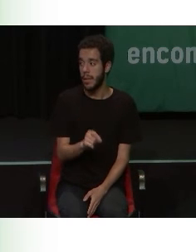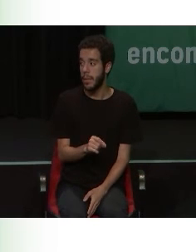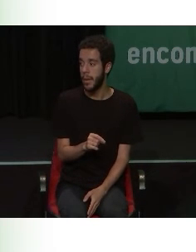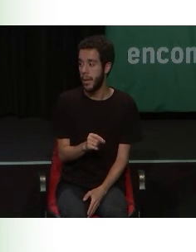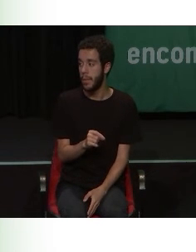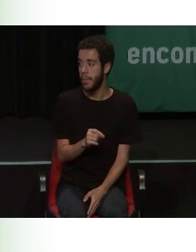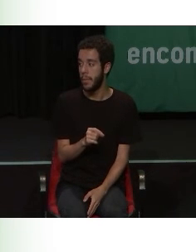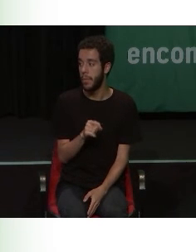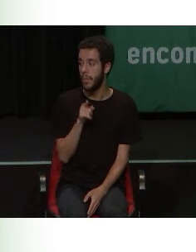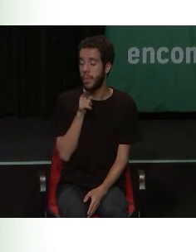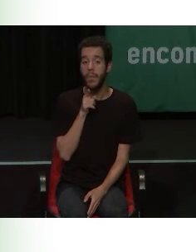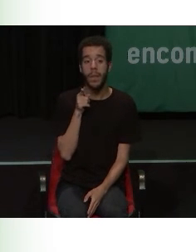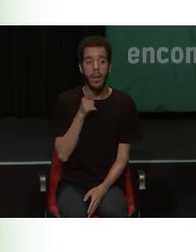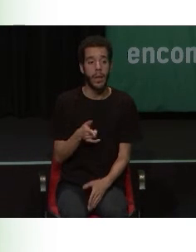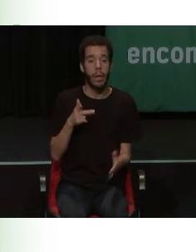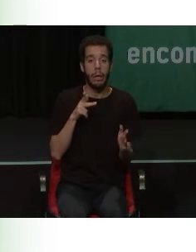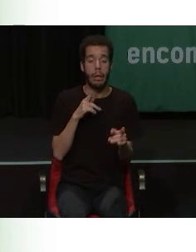The approach,